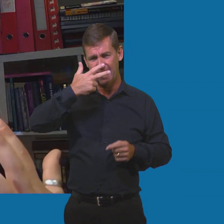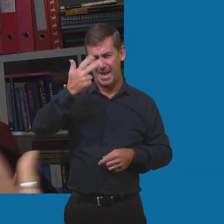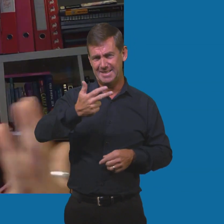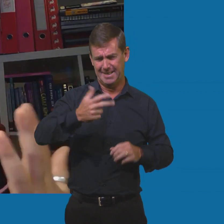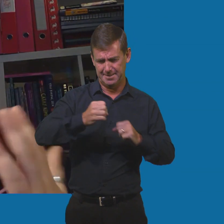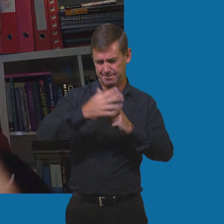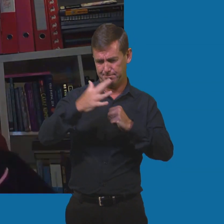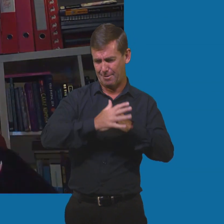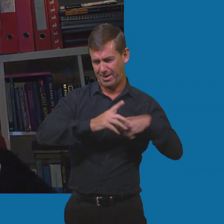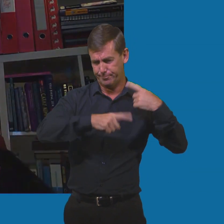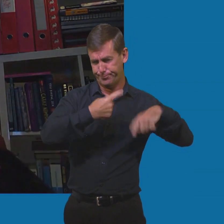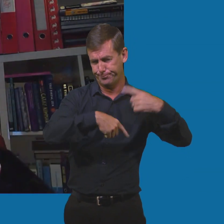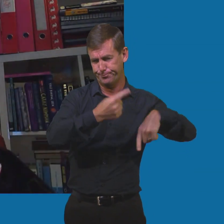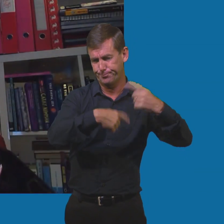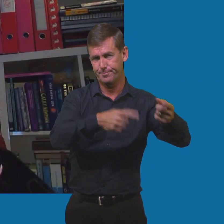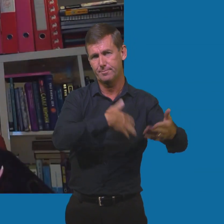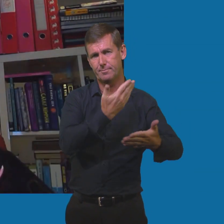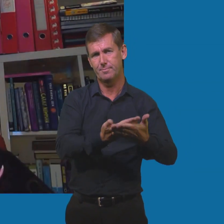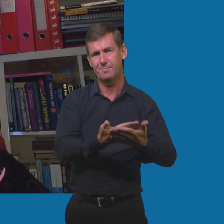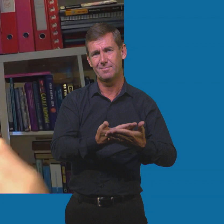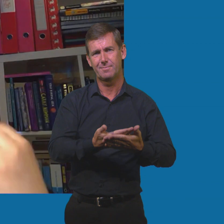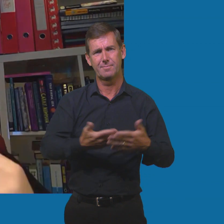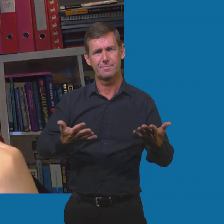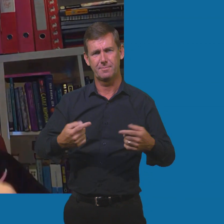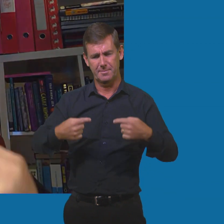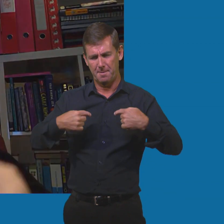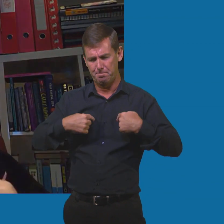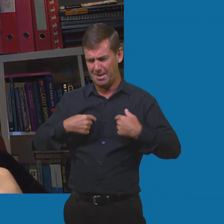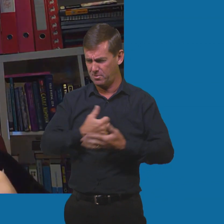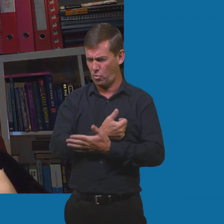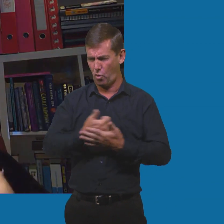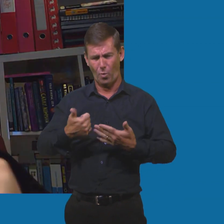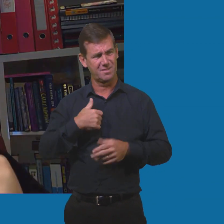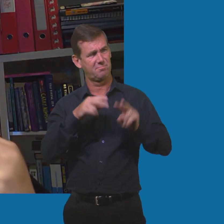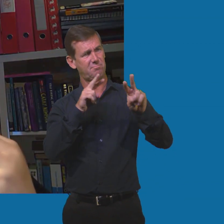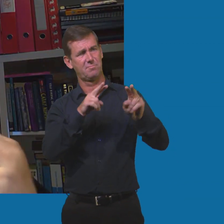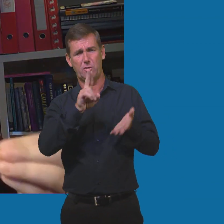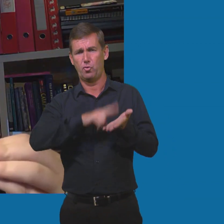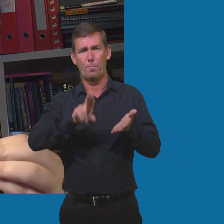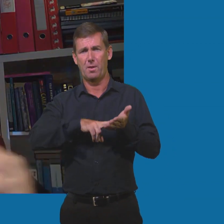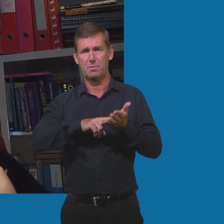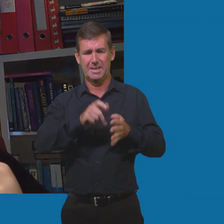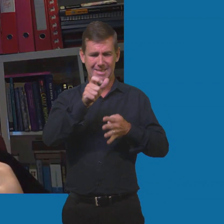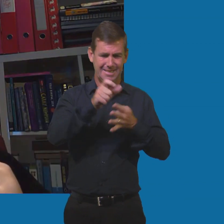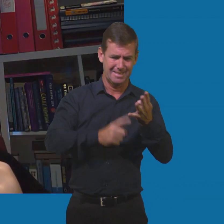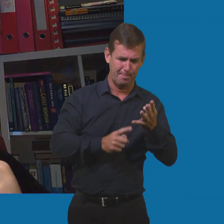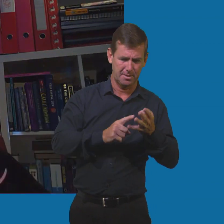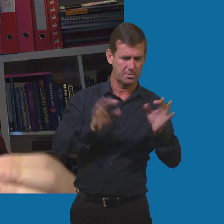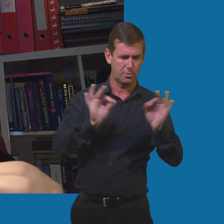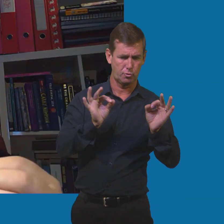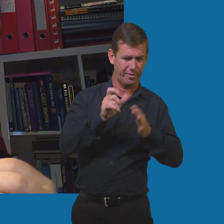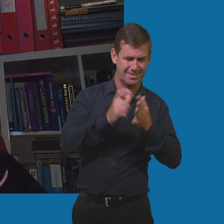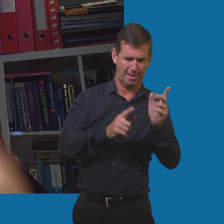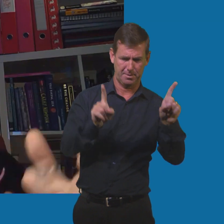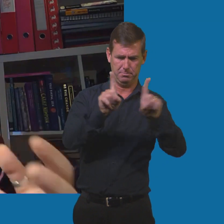married ever since, almost. And so for me, it was always completely normal that you'd see a disabled and a non-disabled person in a